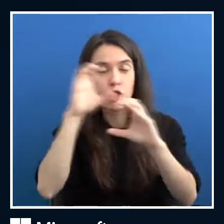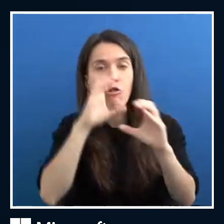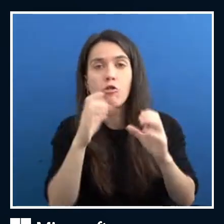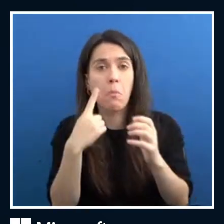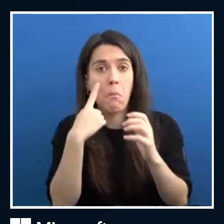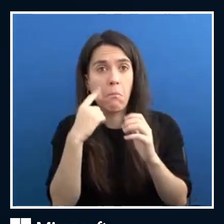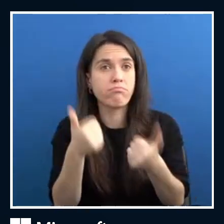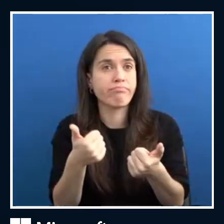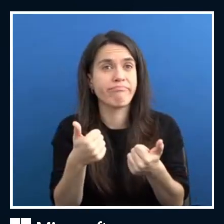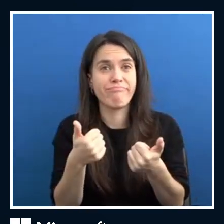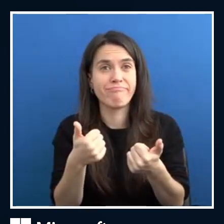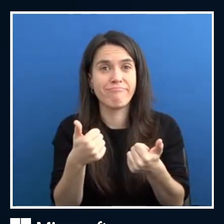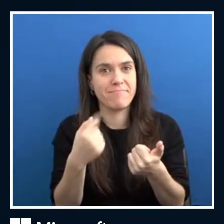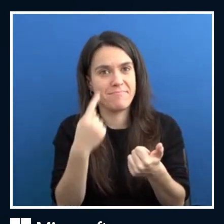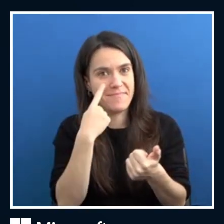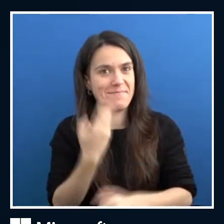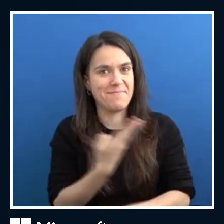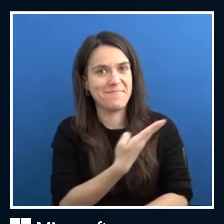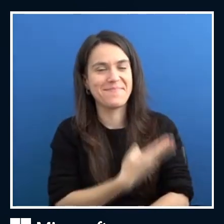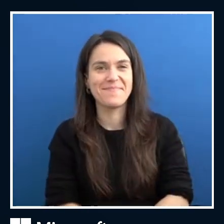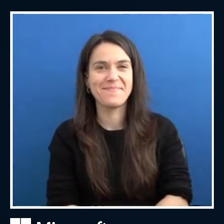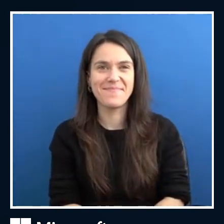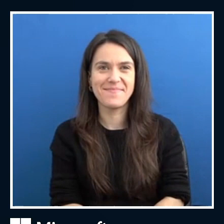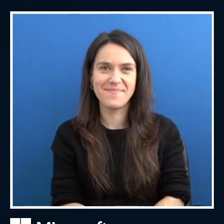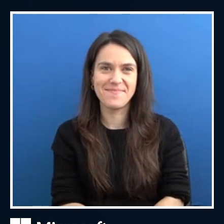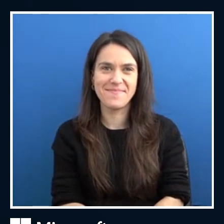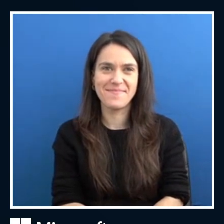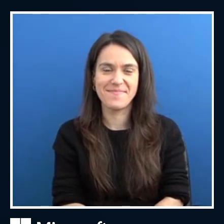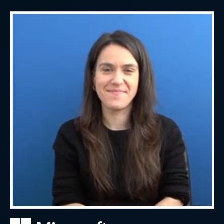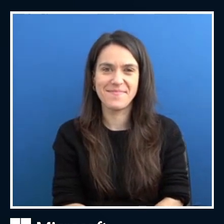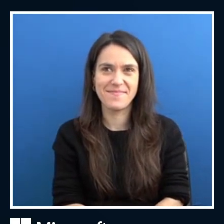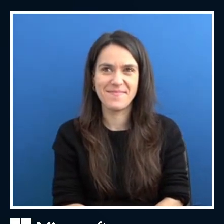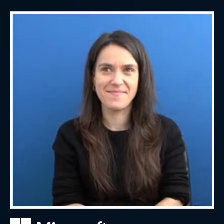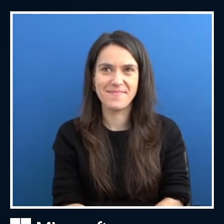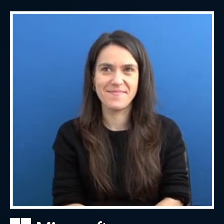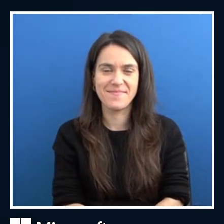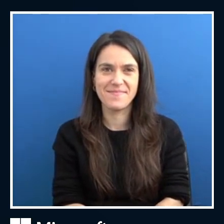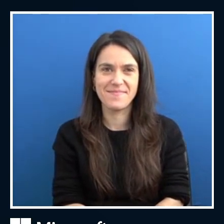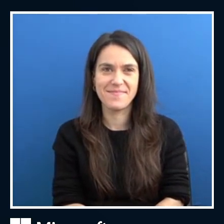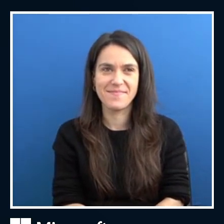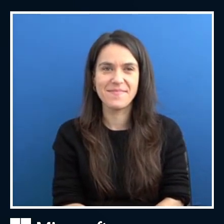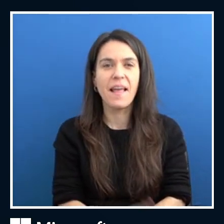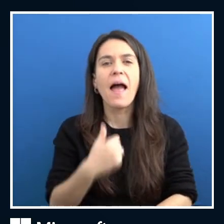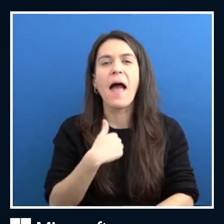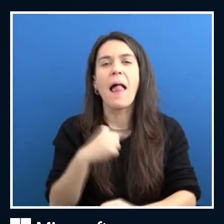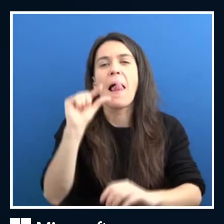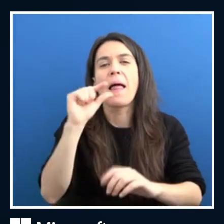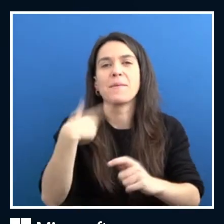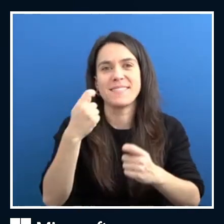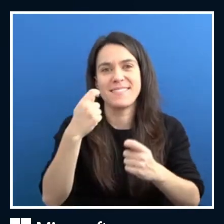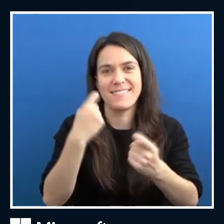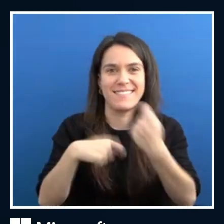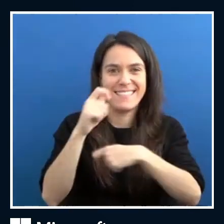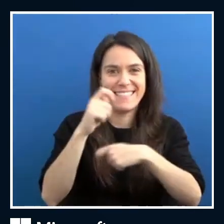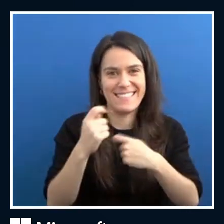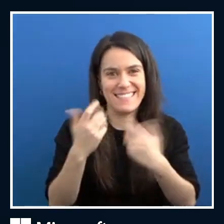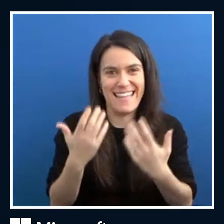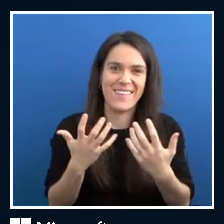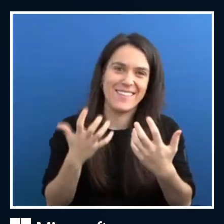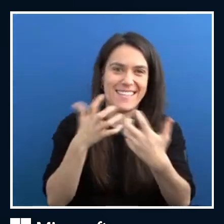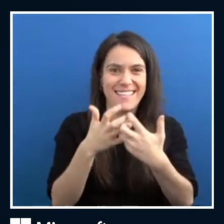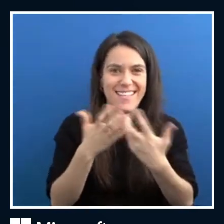like this. So I just rebranded a little bit to the current conference. And now if I would